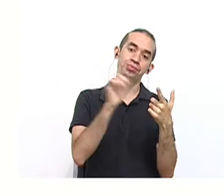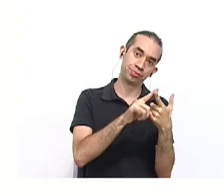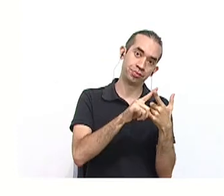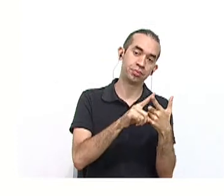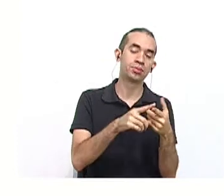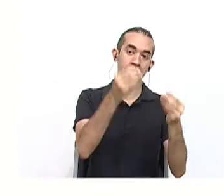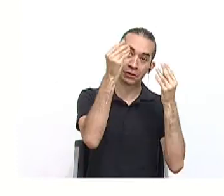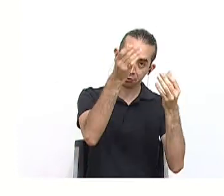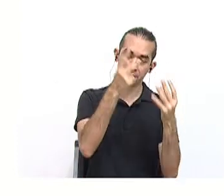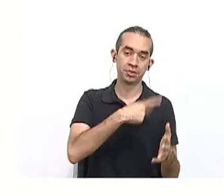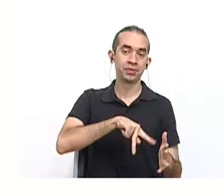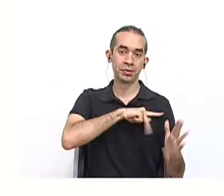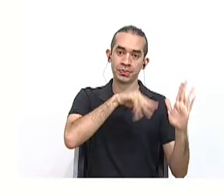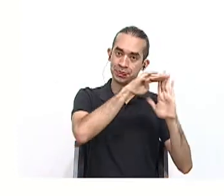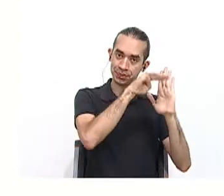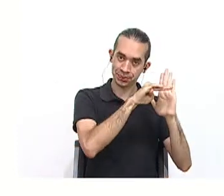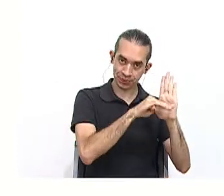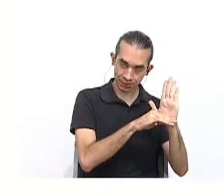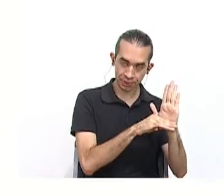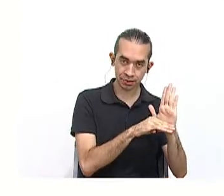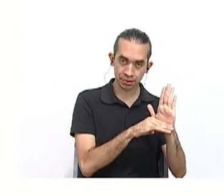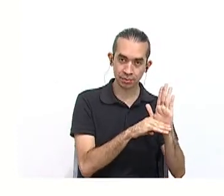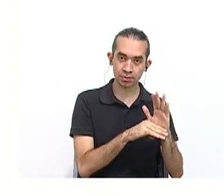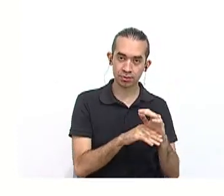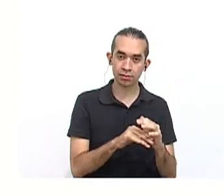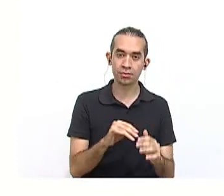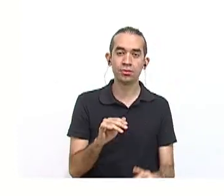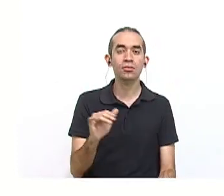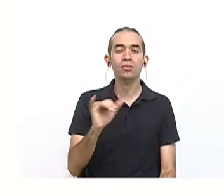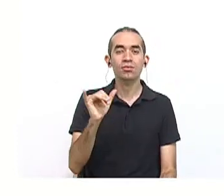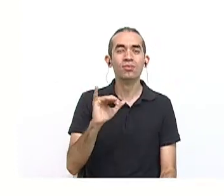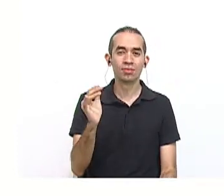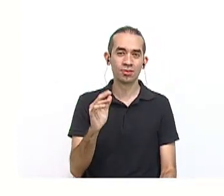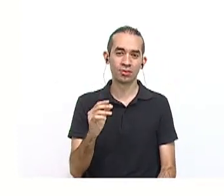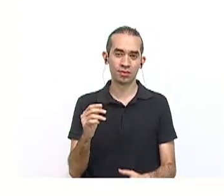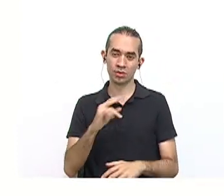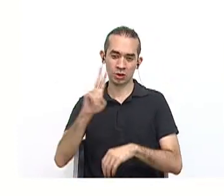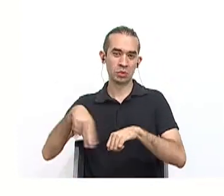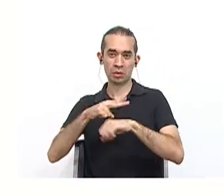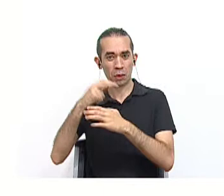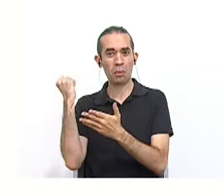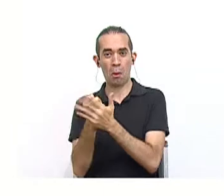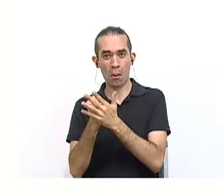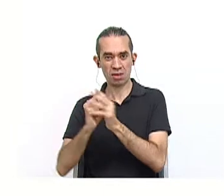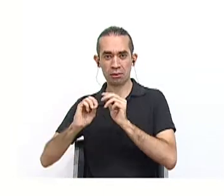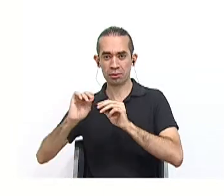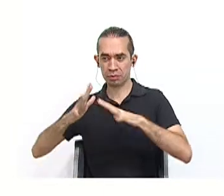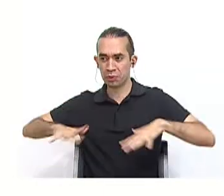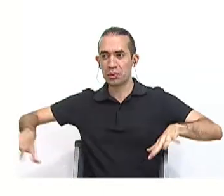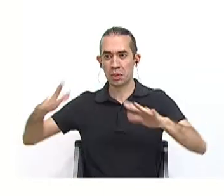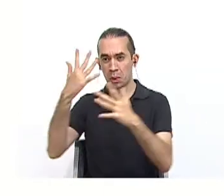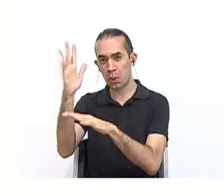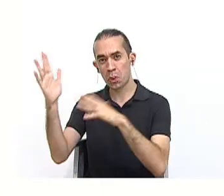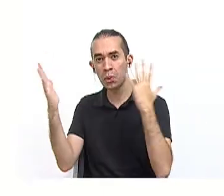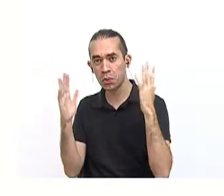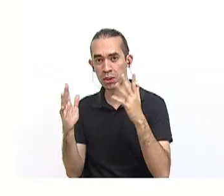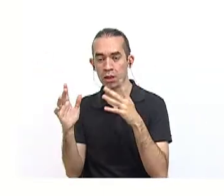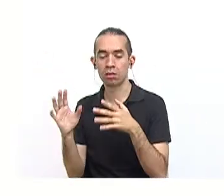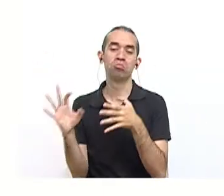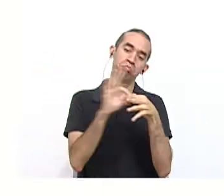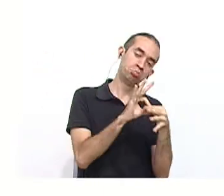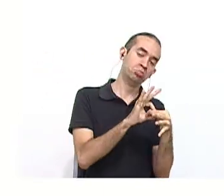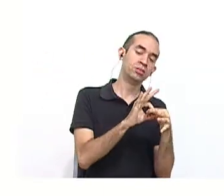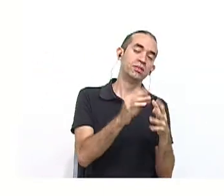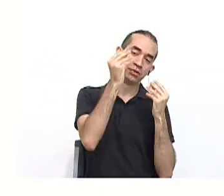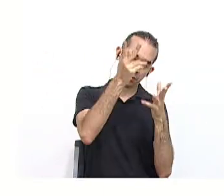personal information. Just as our regular footprint, the digital footprint is also about personal information. We